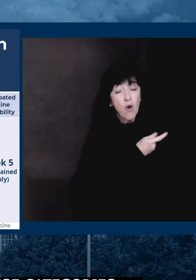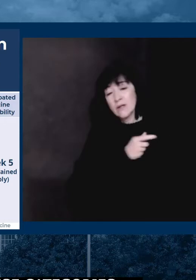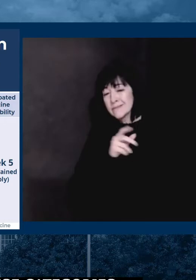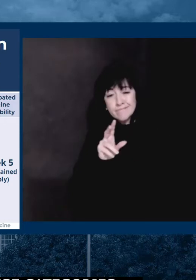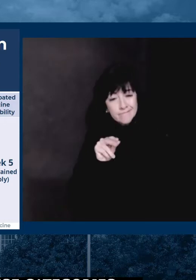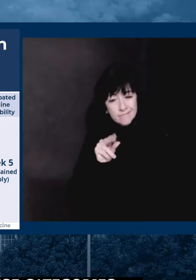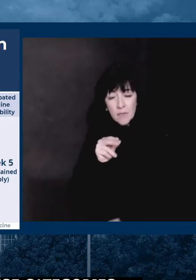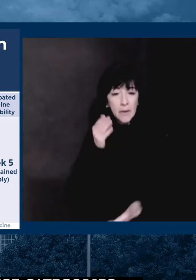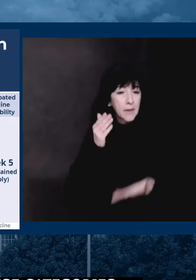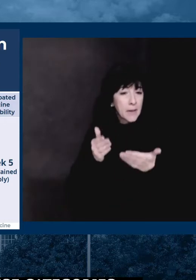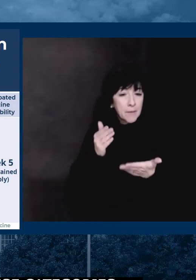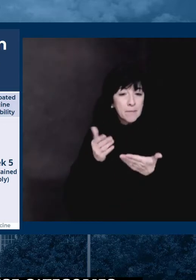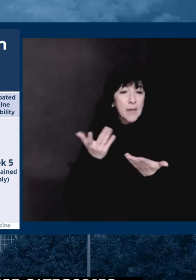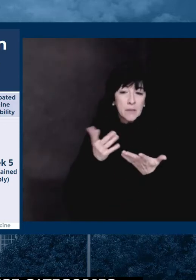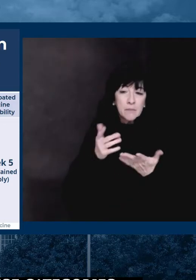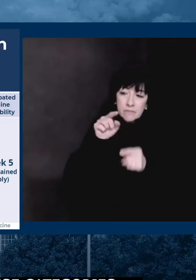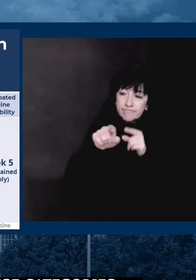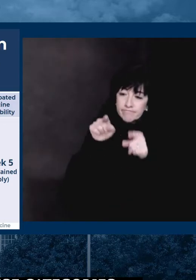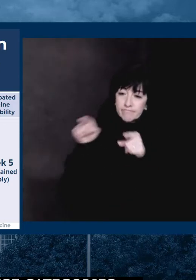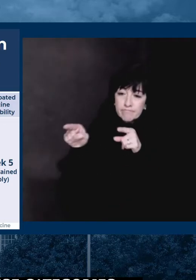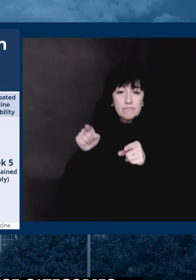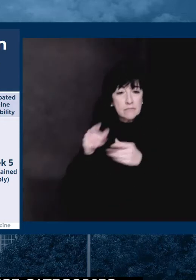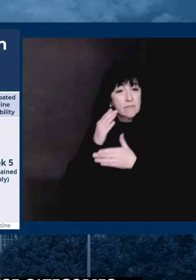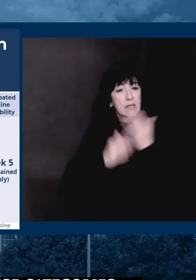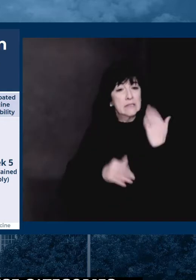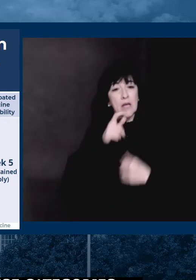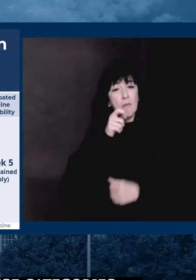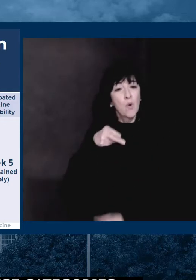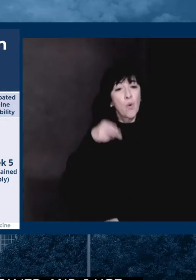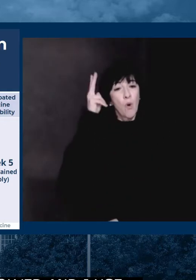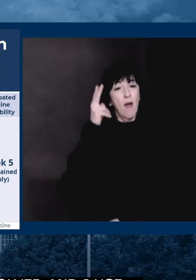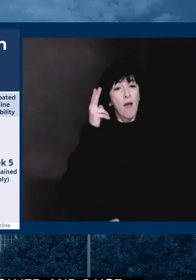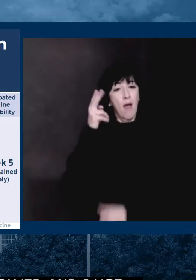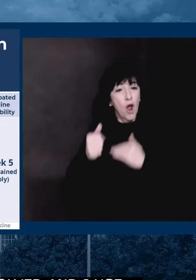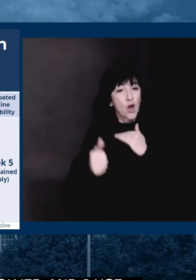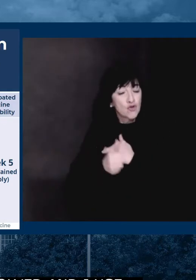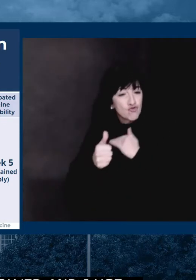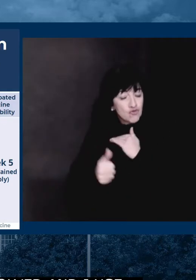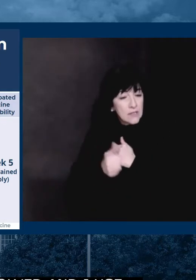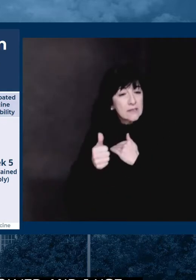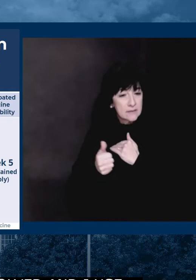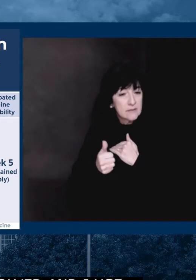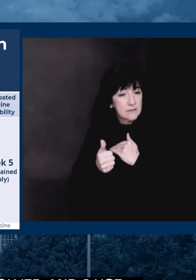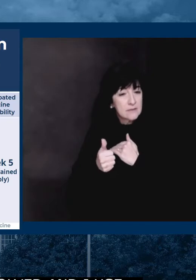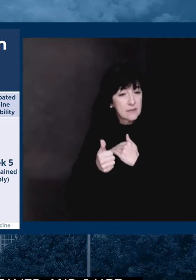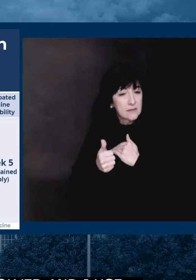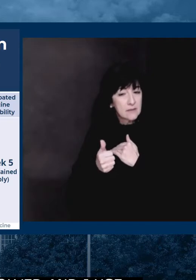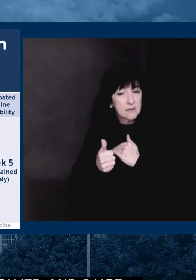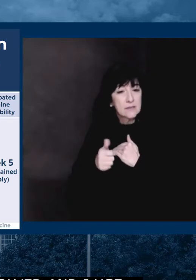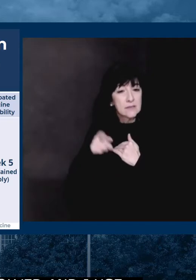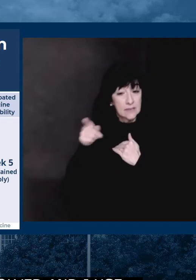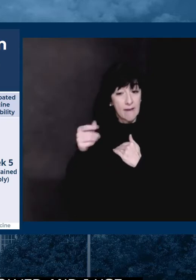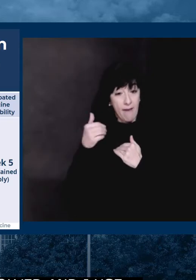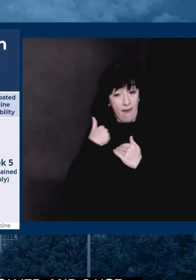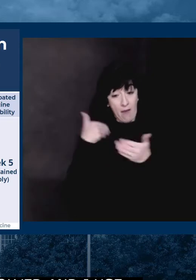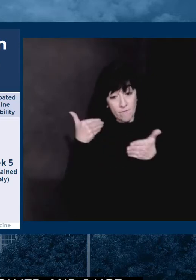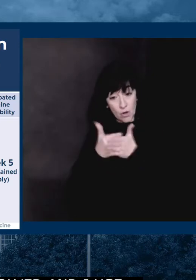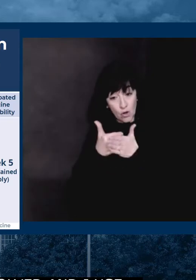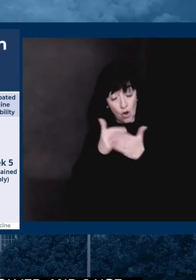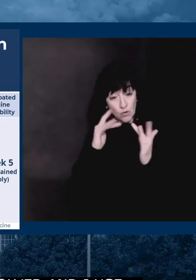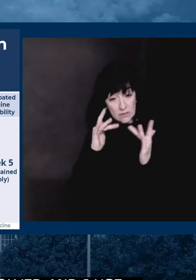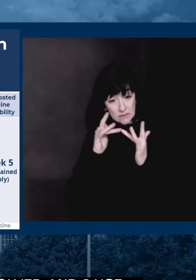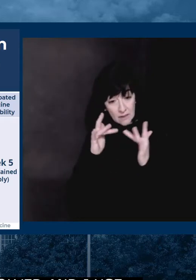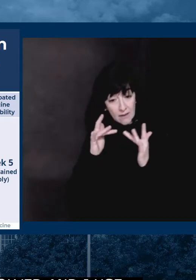plant workers who are at higher risk because they have close contact. It's harder to social distance, but